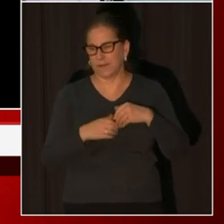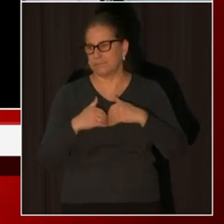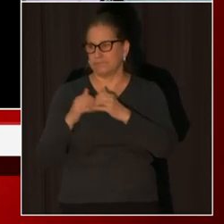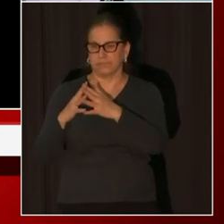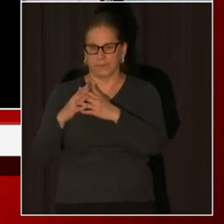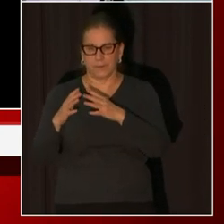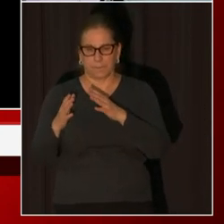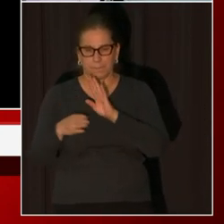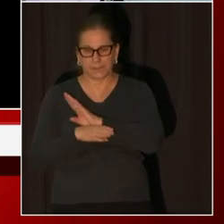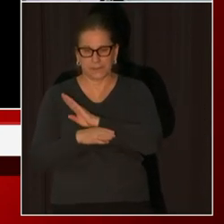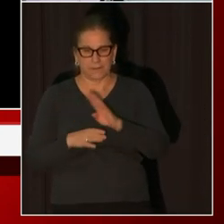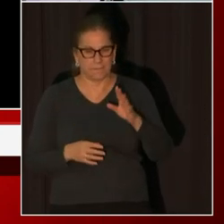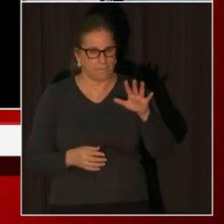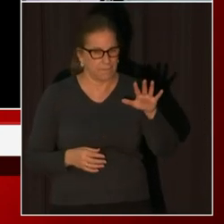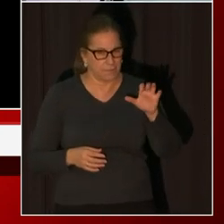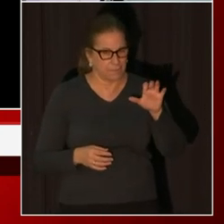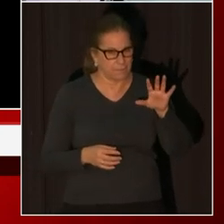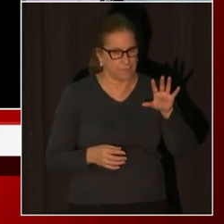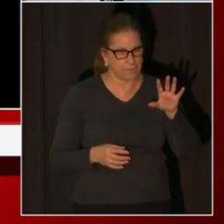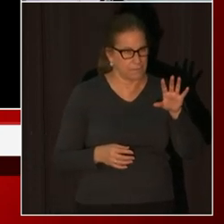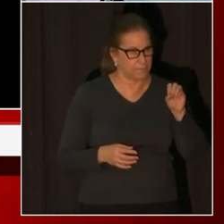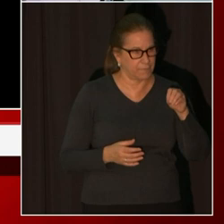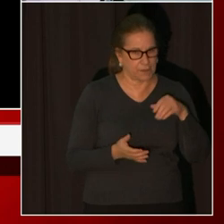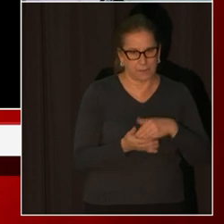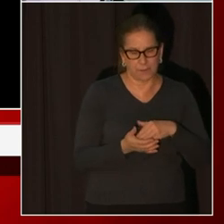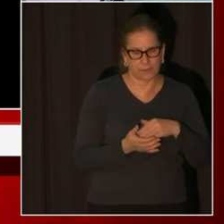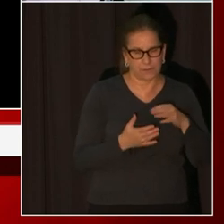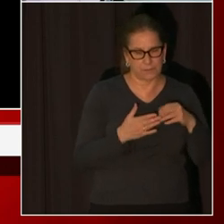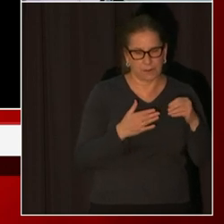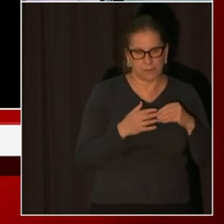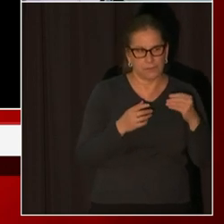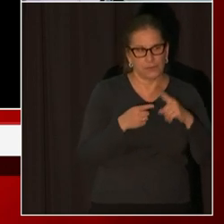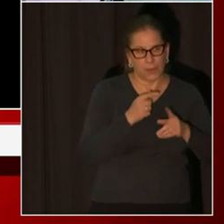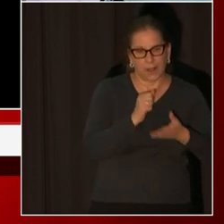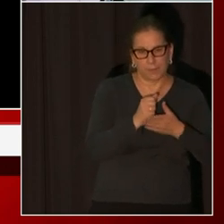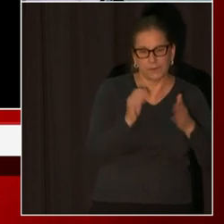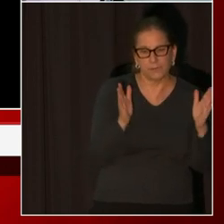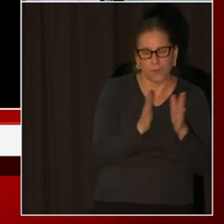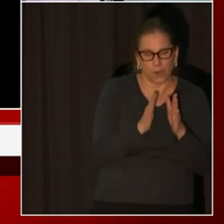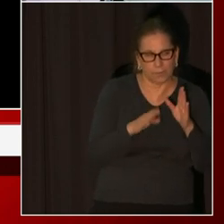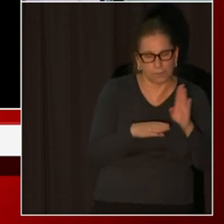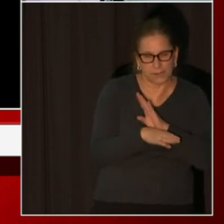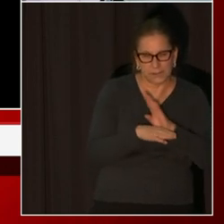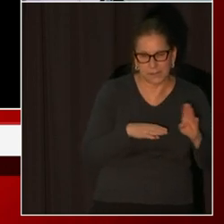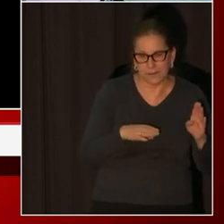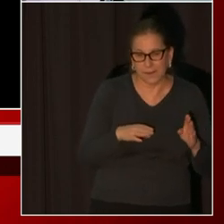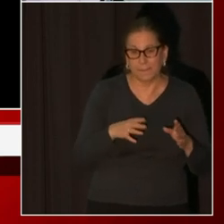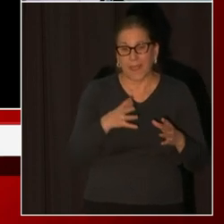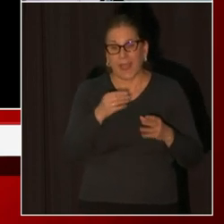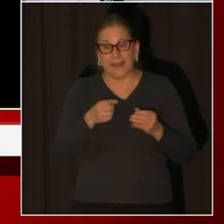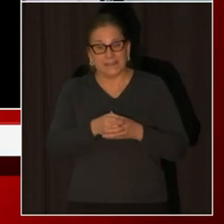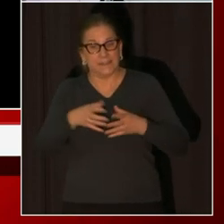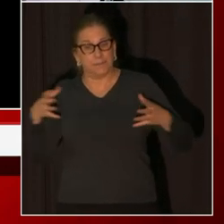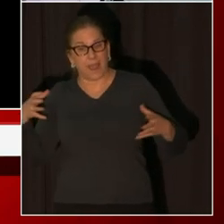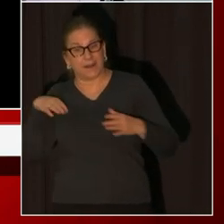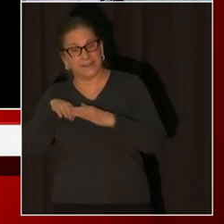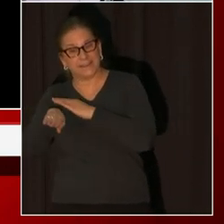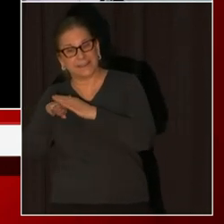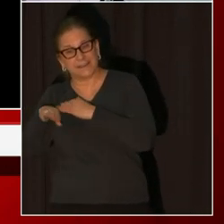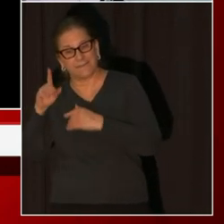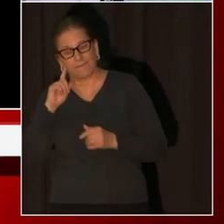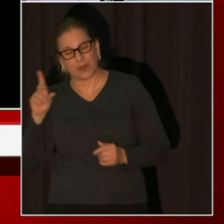small businesses with their participation in online wagering program, expanded access to DC opportunity accounts, and